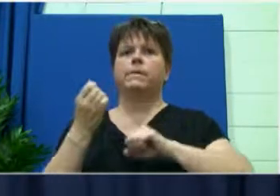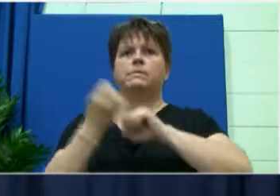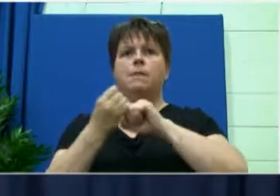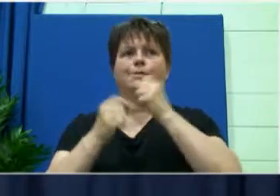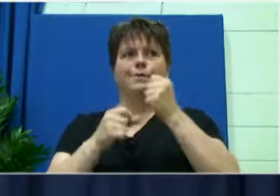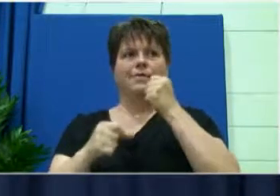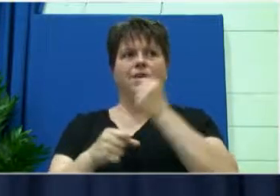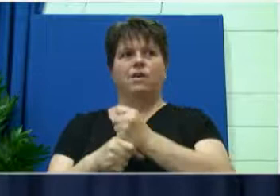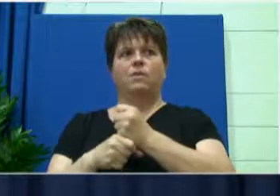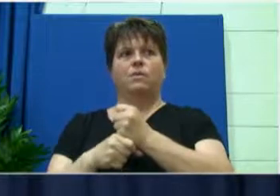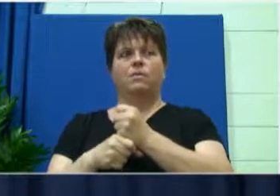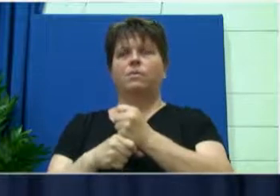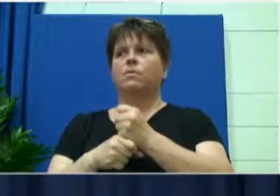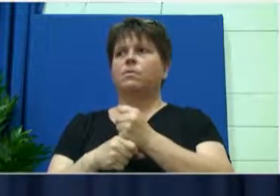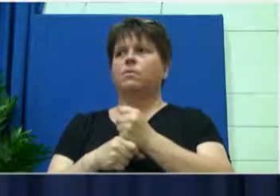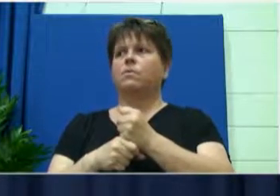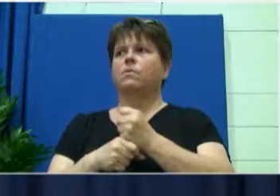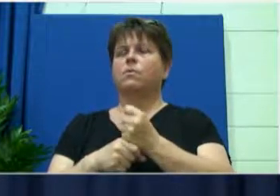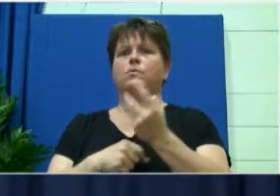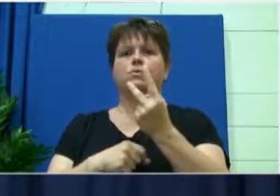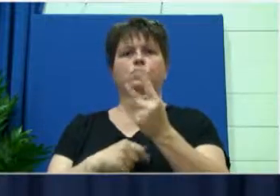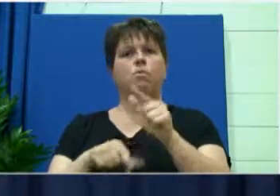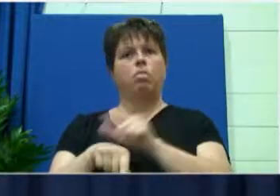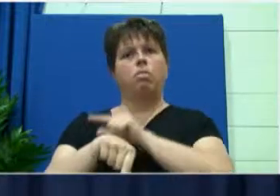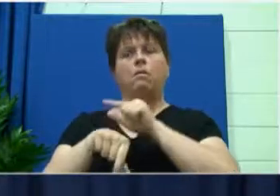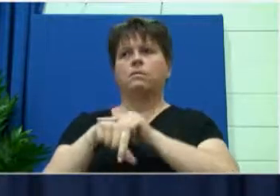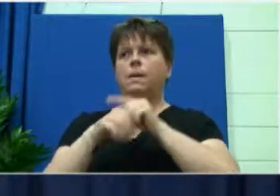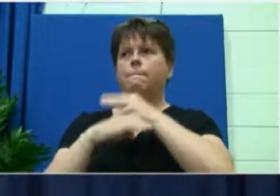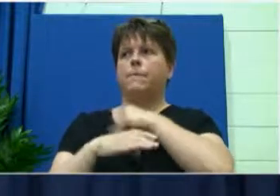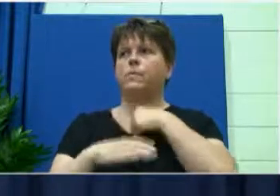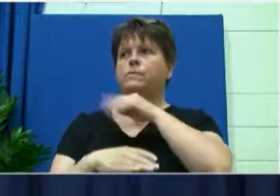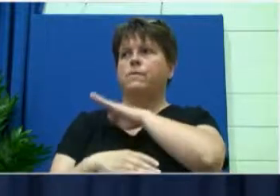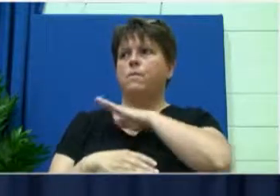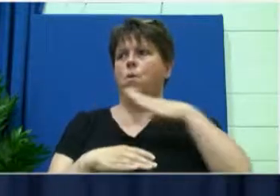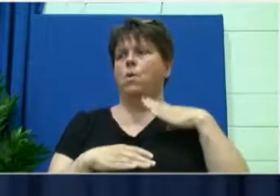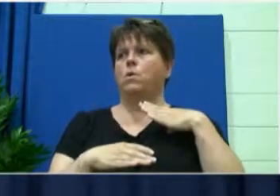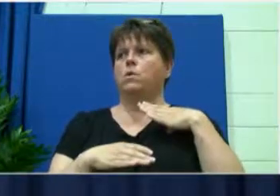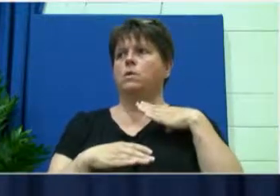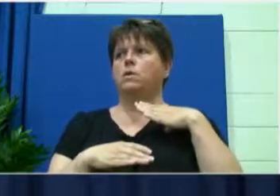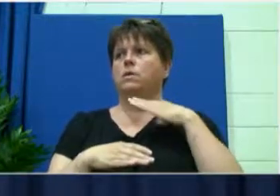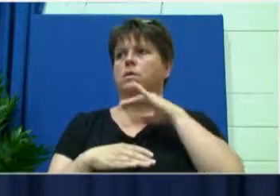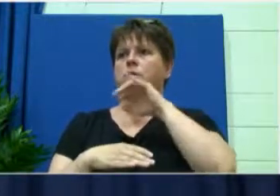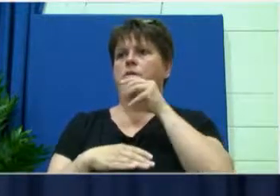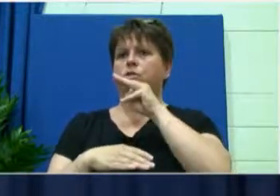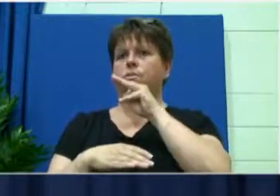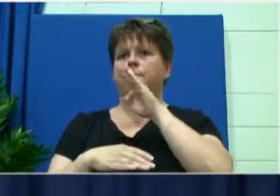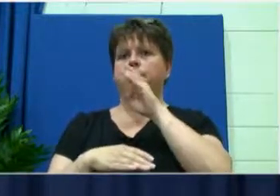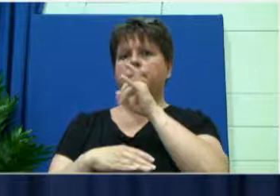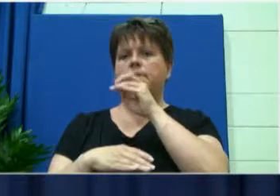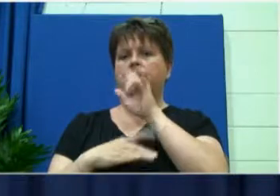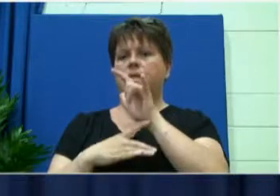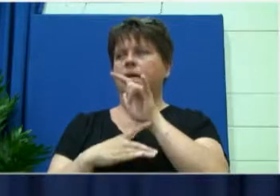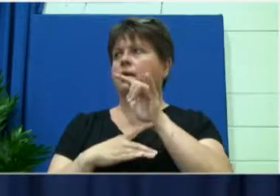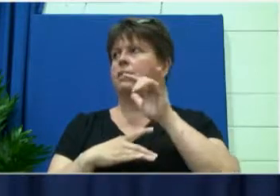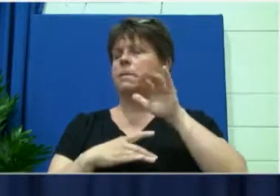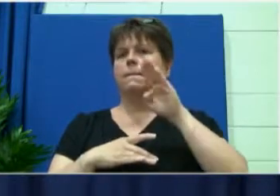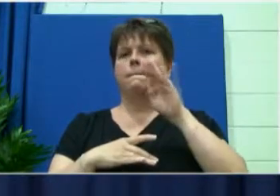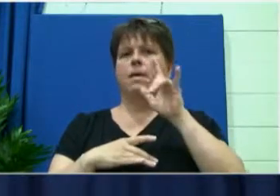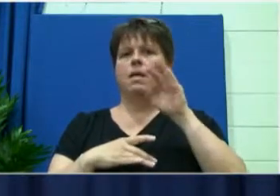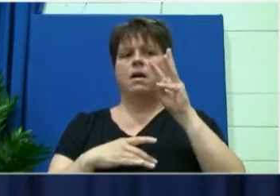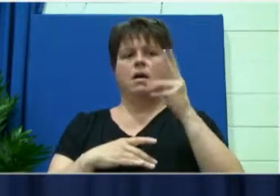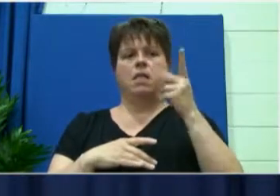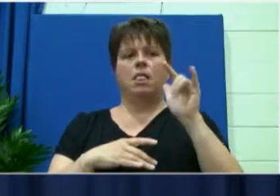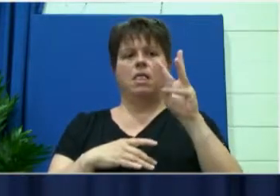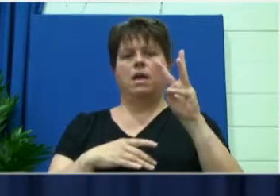honor. And 2 longtime members of our Board of Trustees, Mr. Jim Beasley and Mr. Bill Hawley,